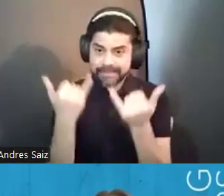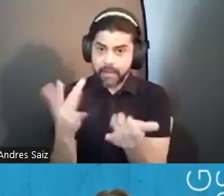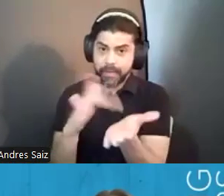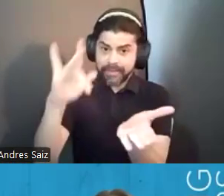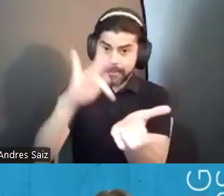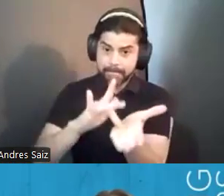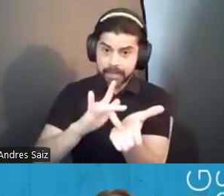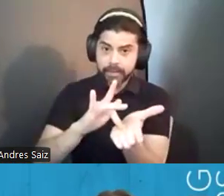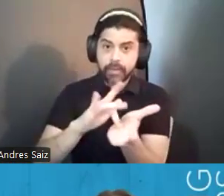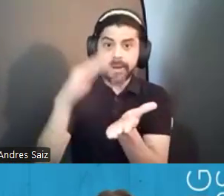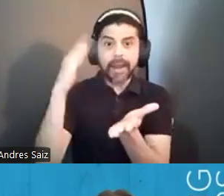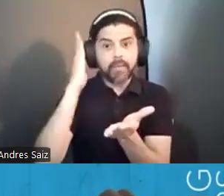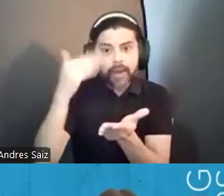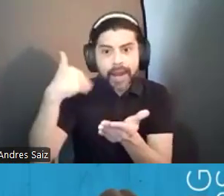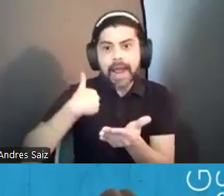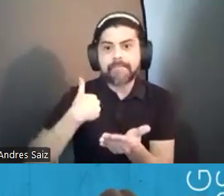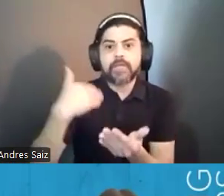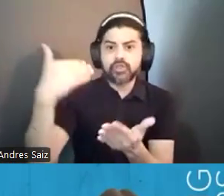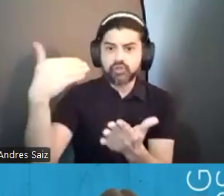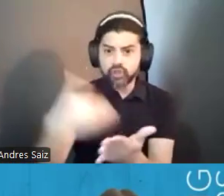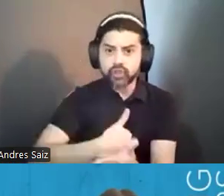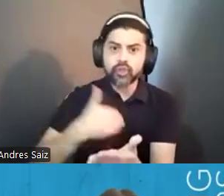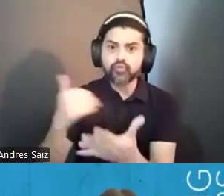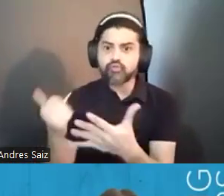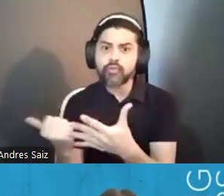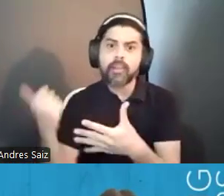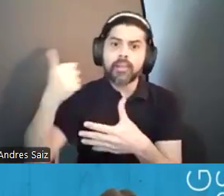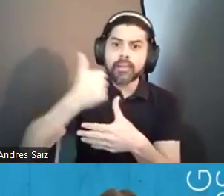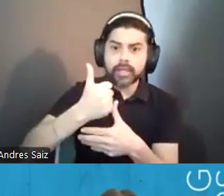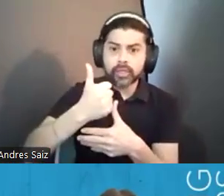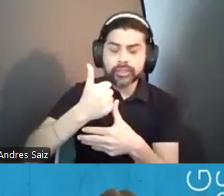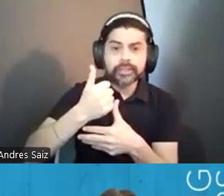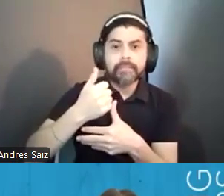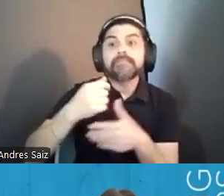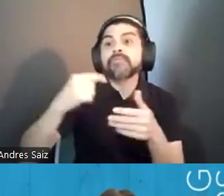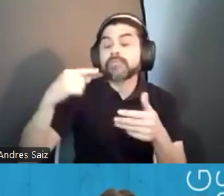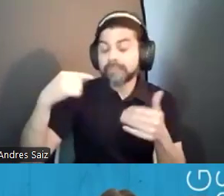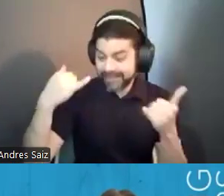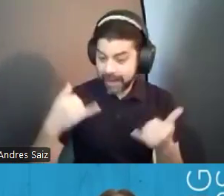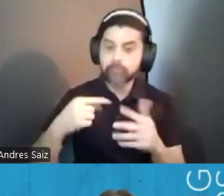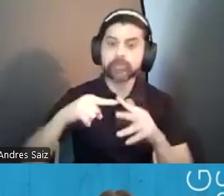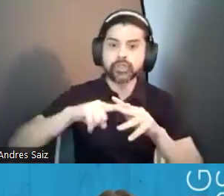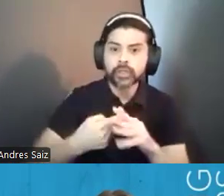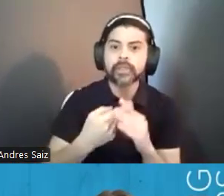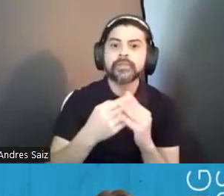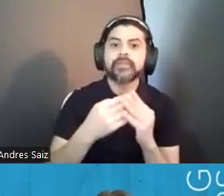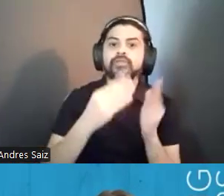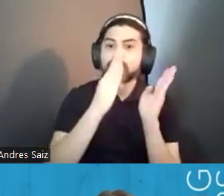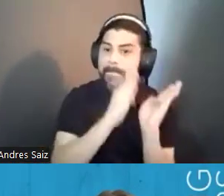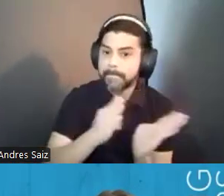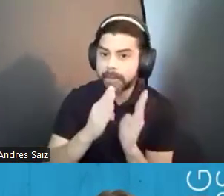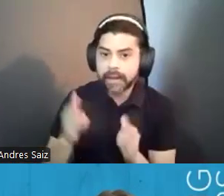getting a new administration and new leadership coming in, to start to plan for that transition, to ensure that the